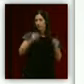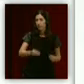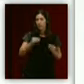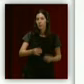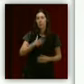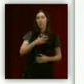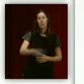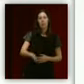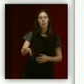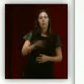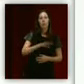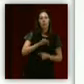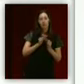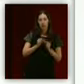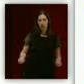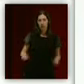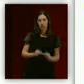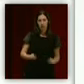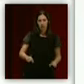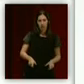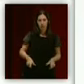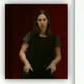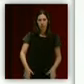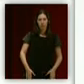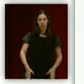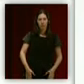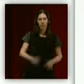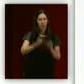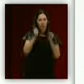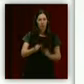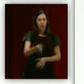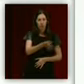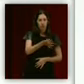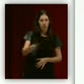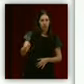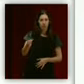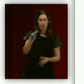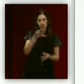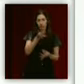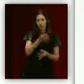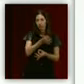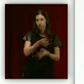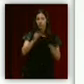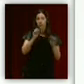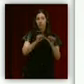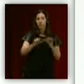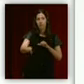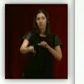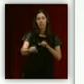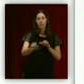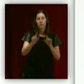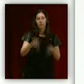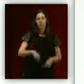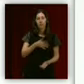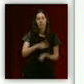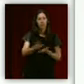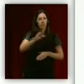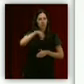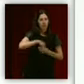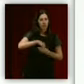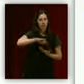This is the sensor that we use. It's highly precise. It can determine the sensitivity of the legs